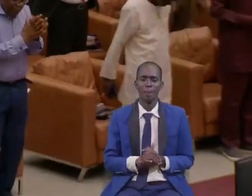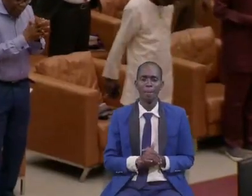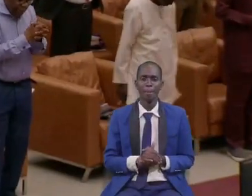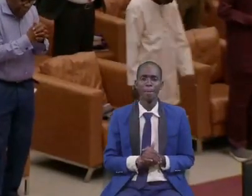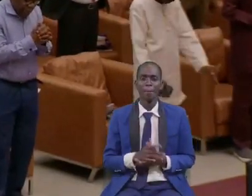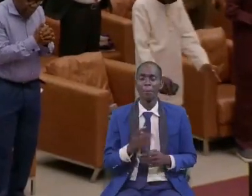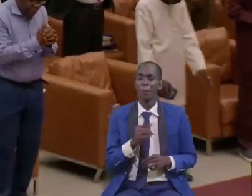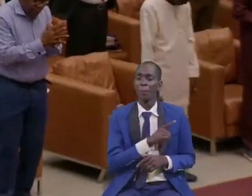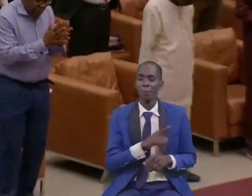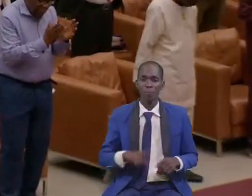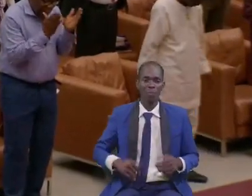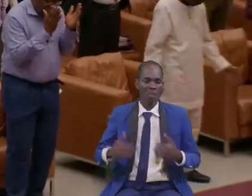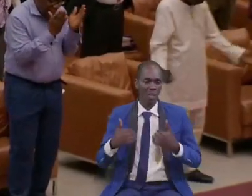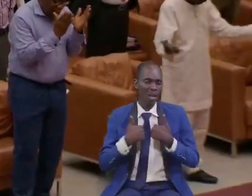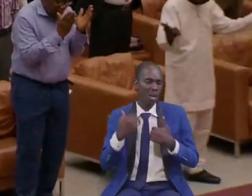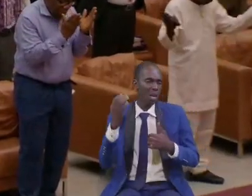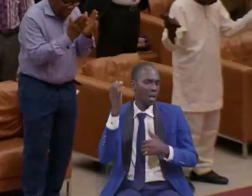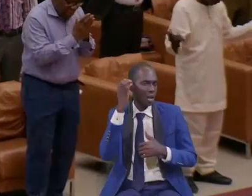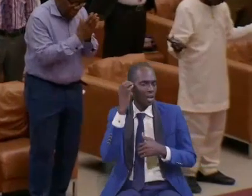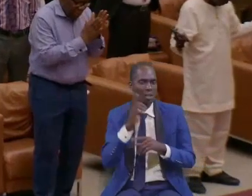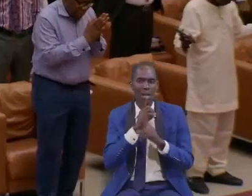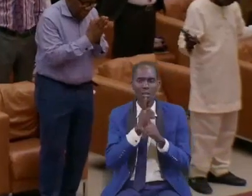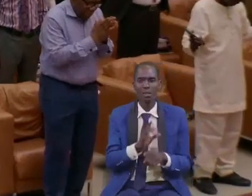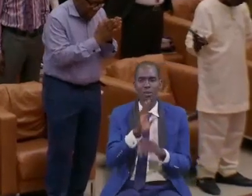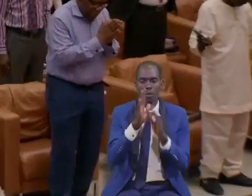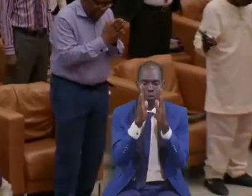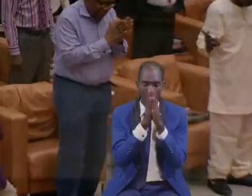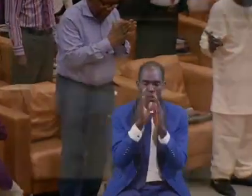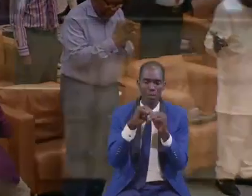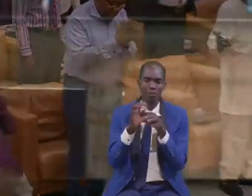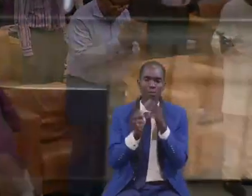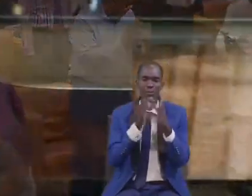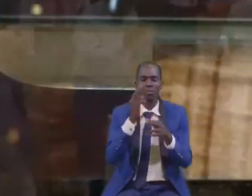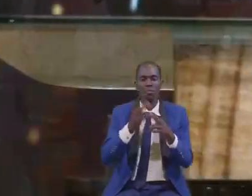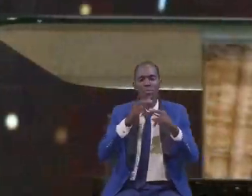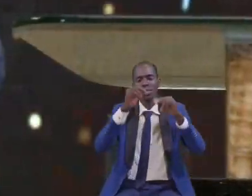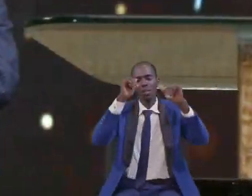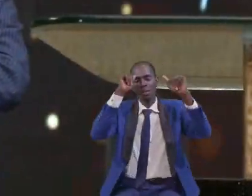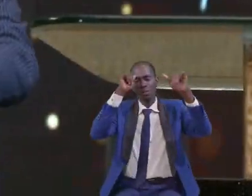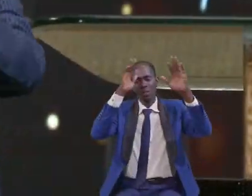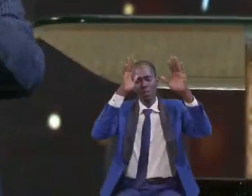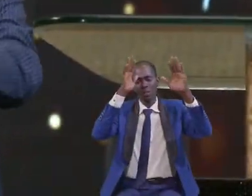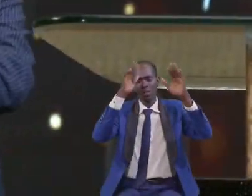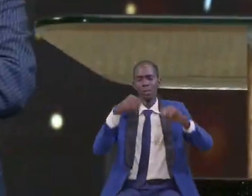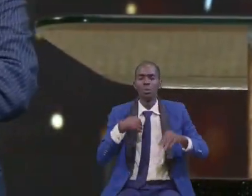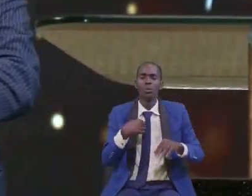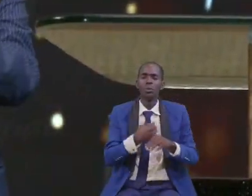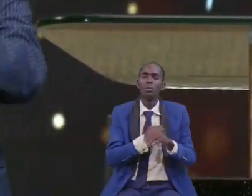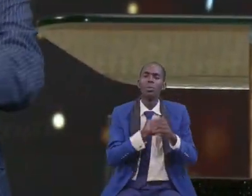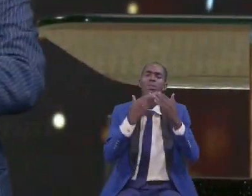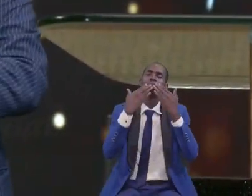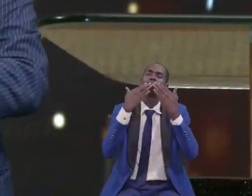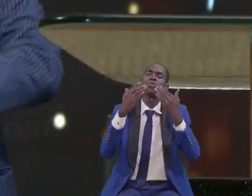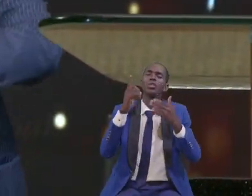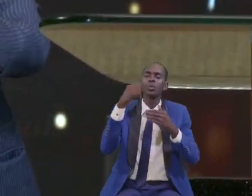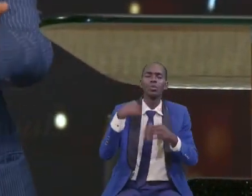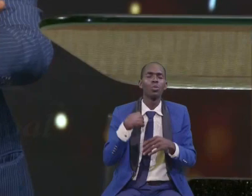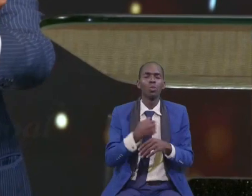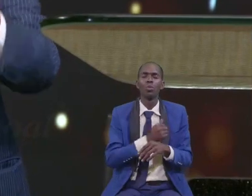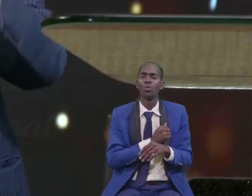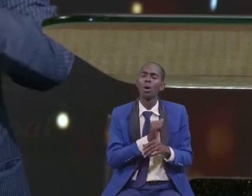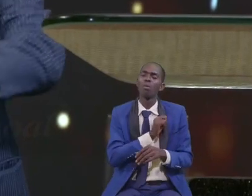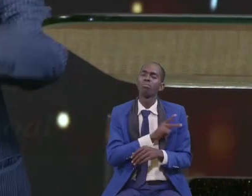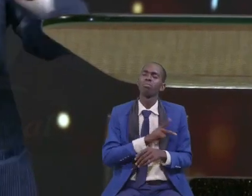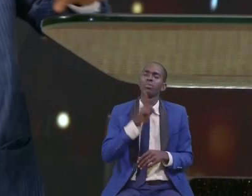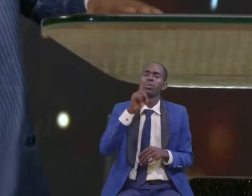Amen. The Lord has answered your prayer. Amen. Father, we thank you, we appreciate you. Thank